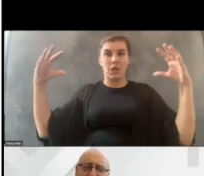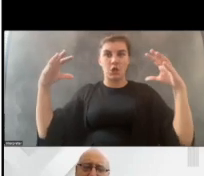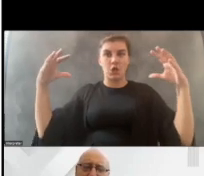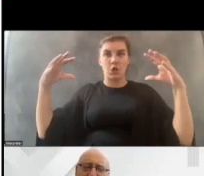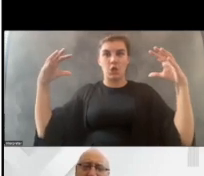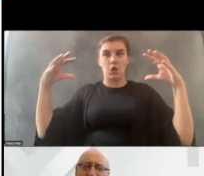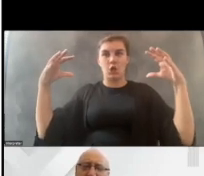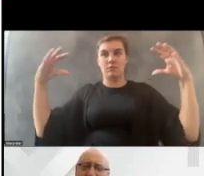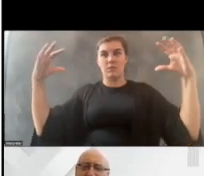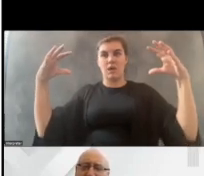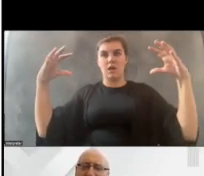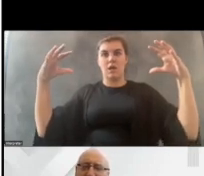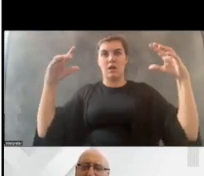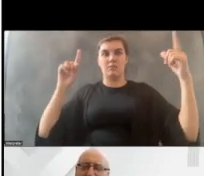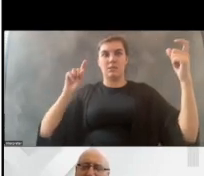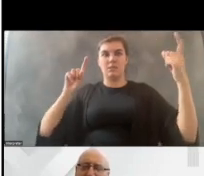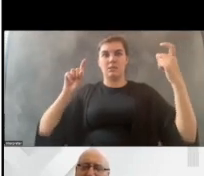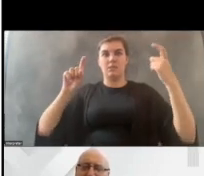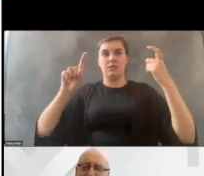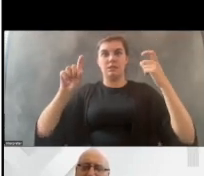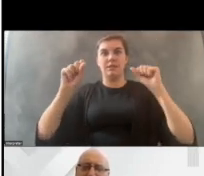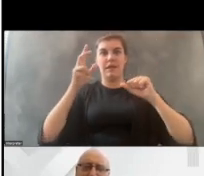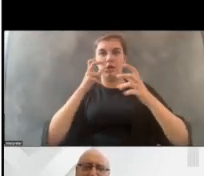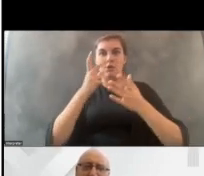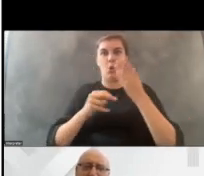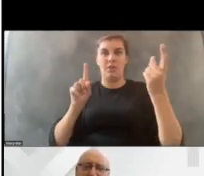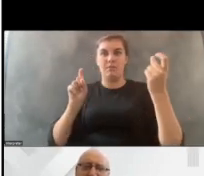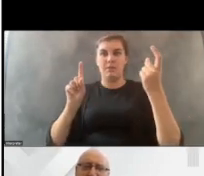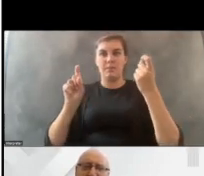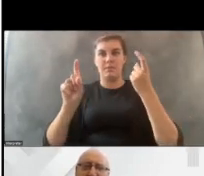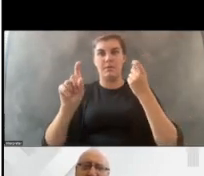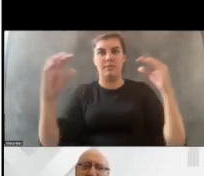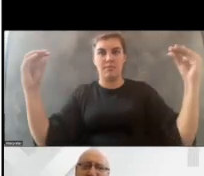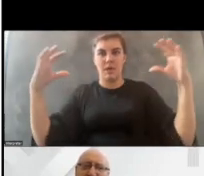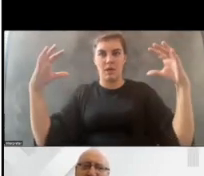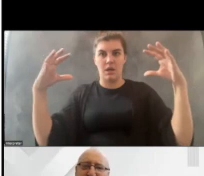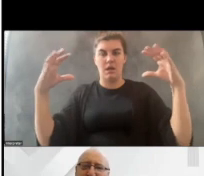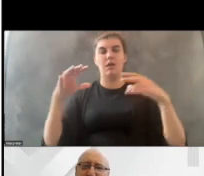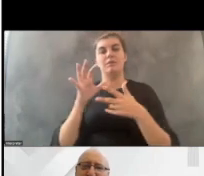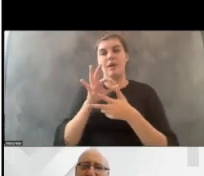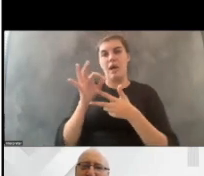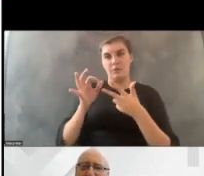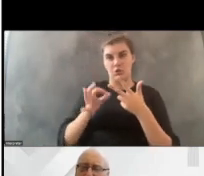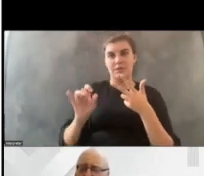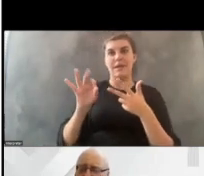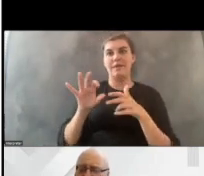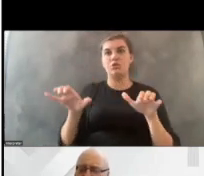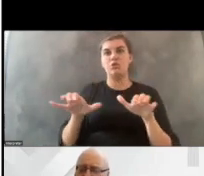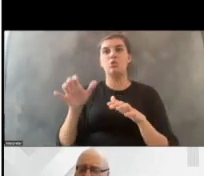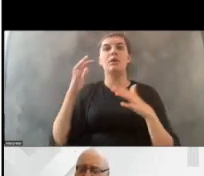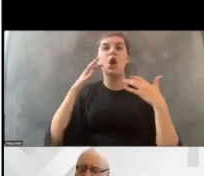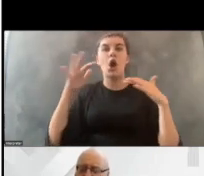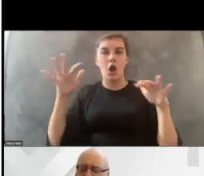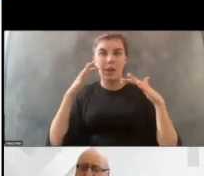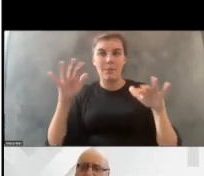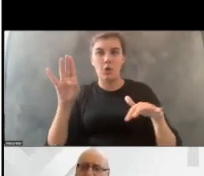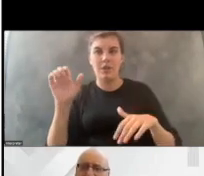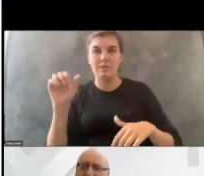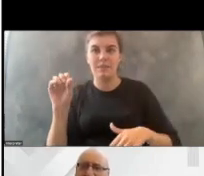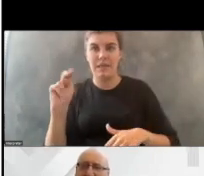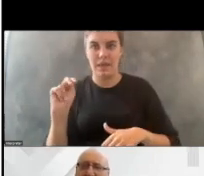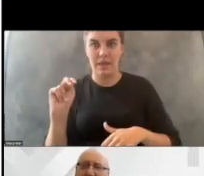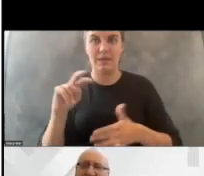alterations, where technically infeasible to provide 10 feet separation between pedestrian push buttons on the same corner,